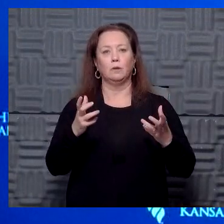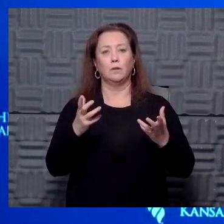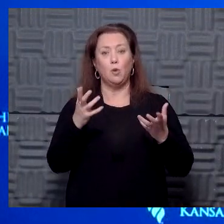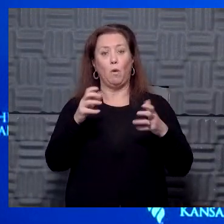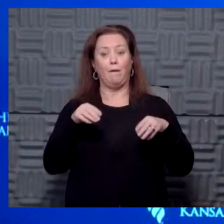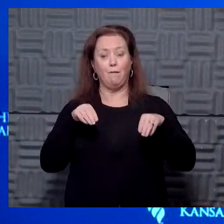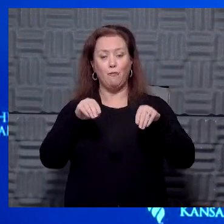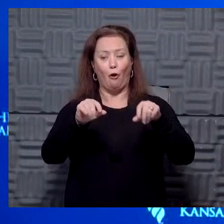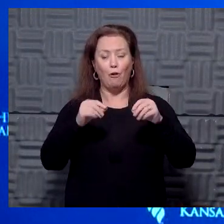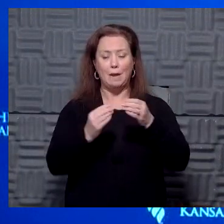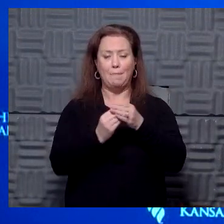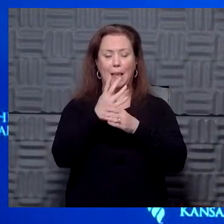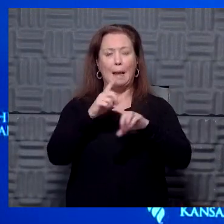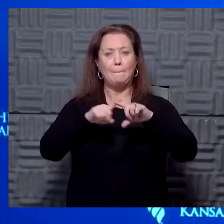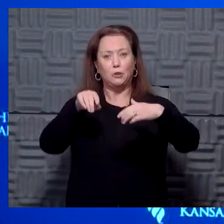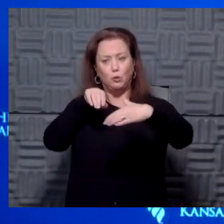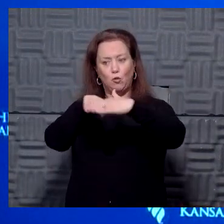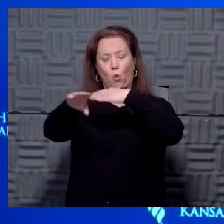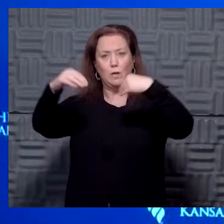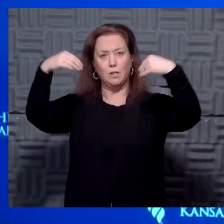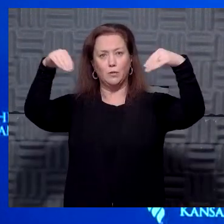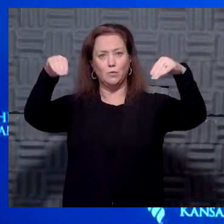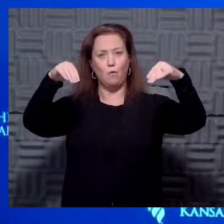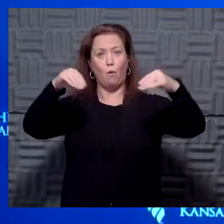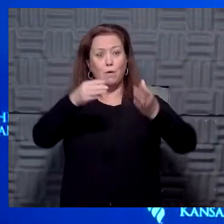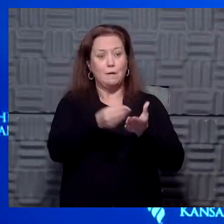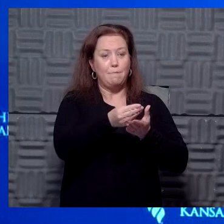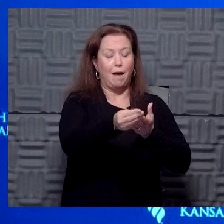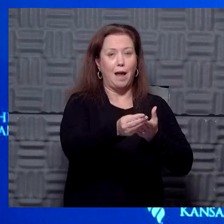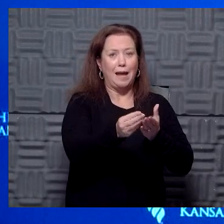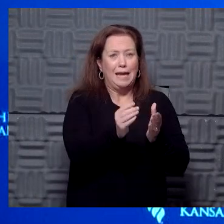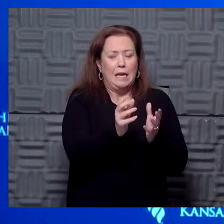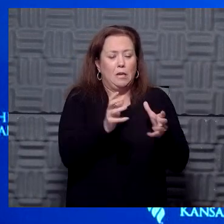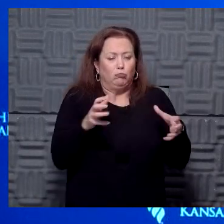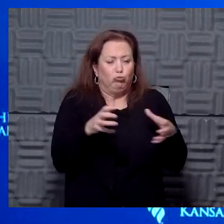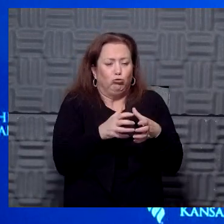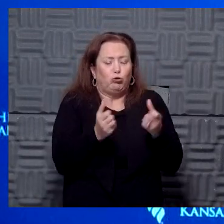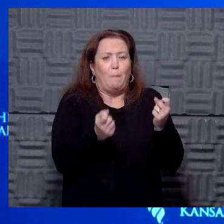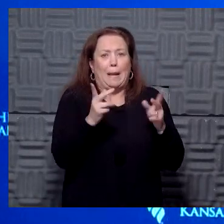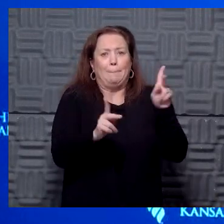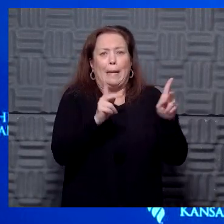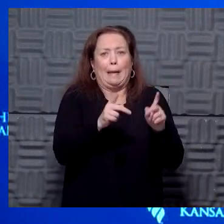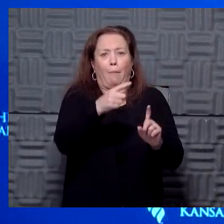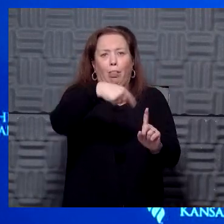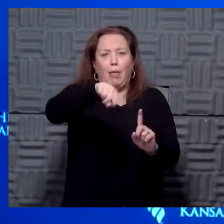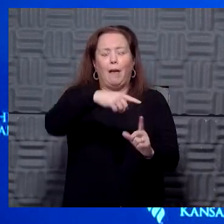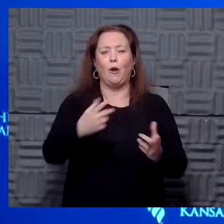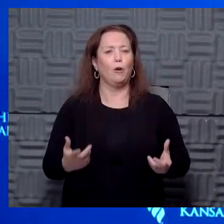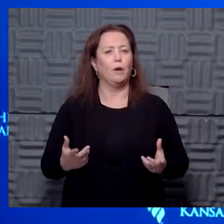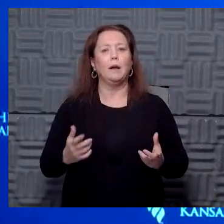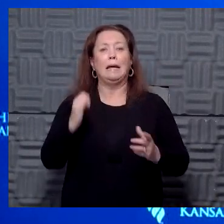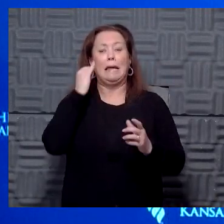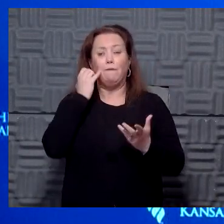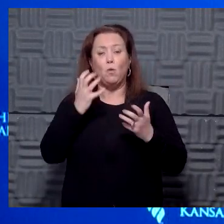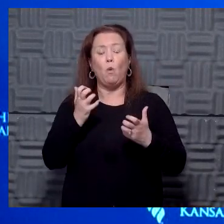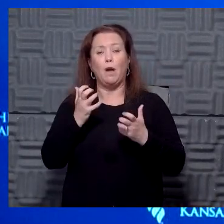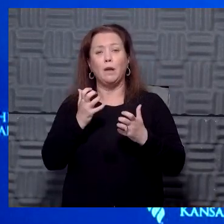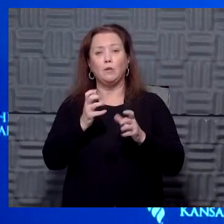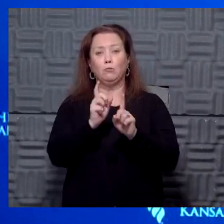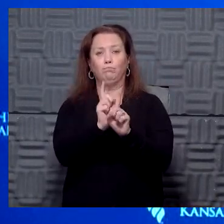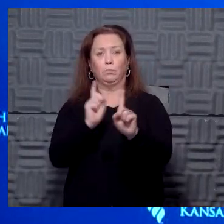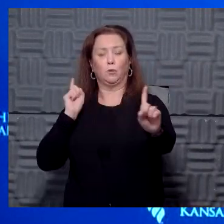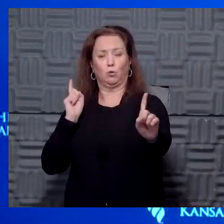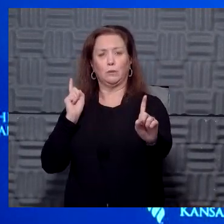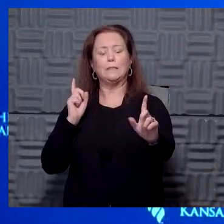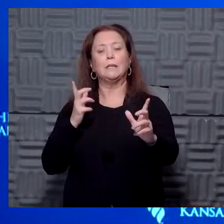gardening. It's that when you go into the store to get it, you're too darn crowded. So, if we're going to practice social